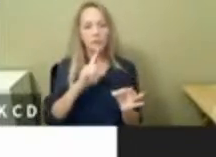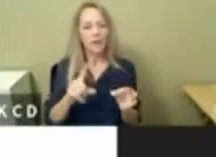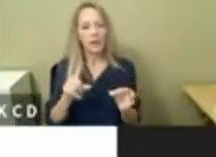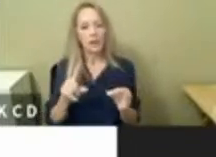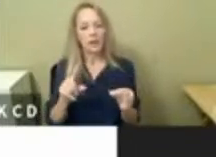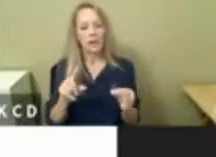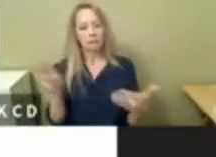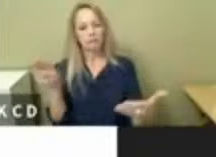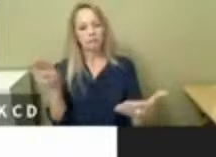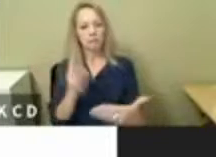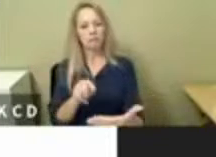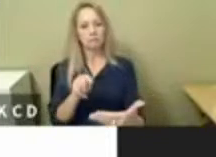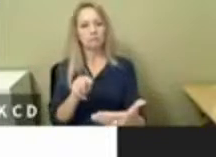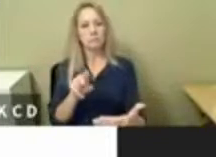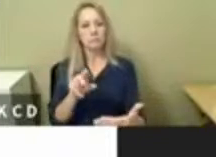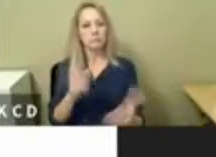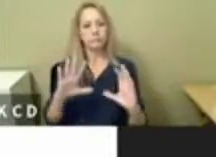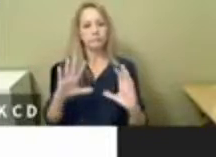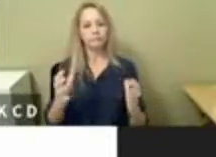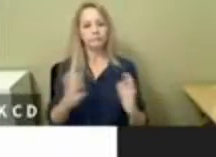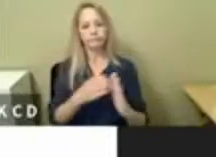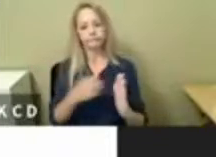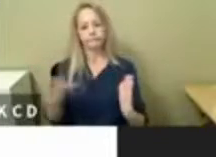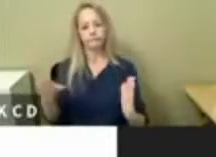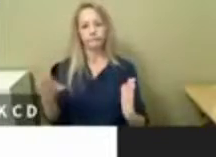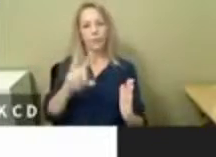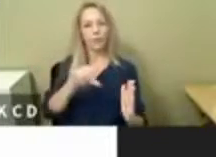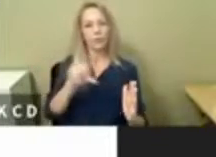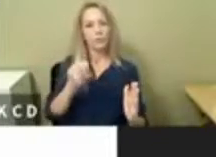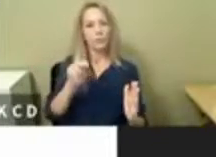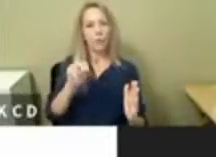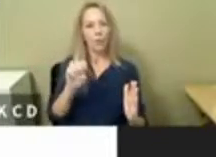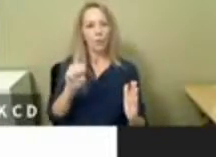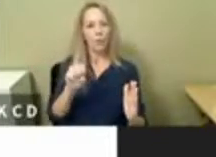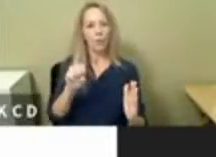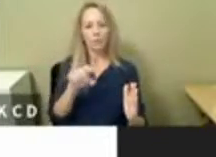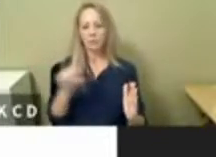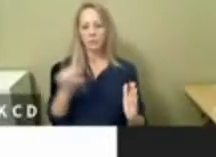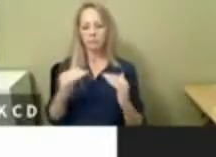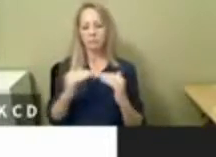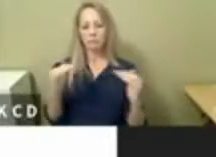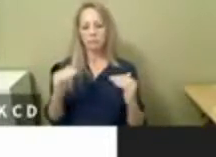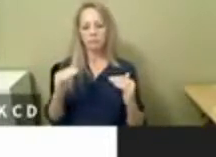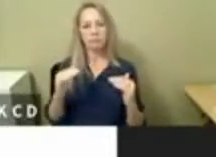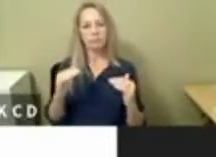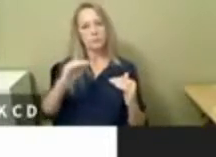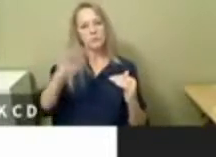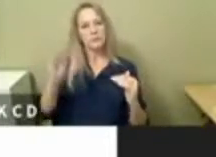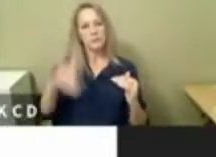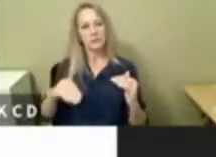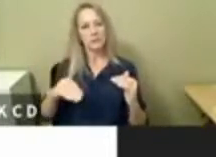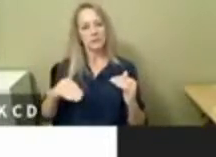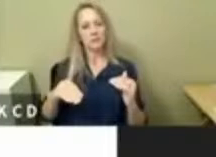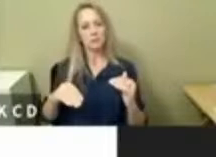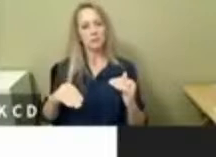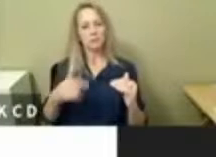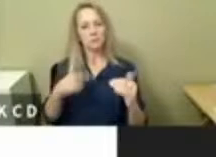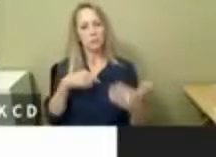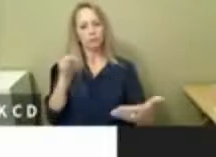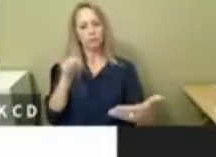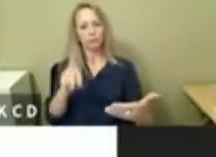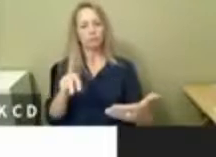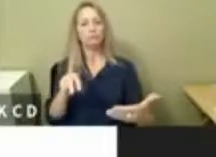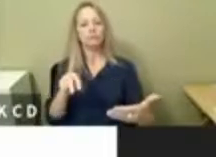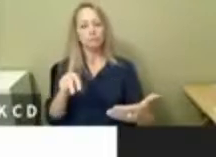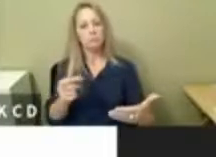at a zone of bed occupancy for those new patients to give us some